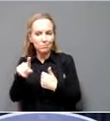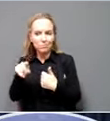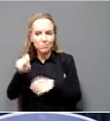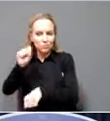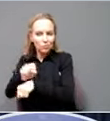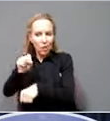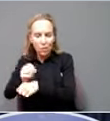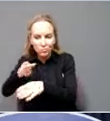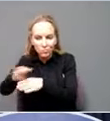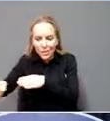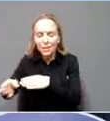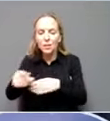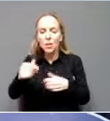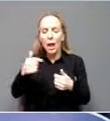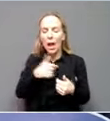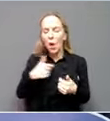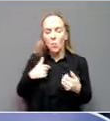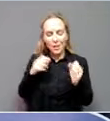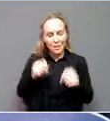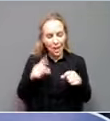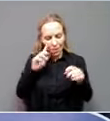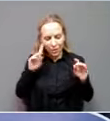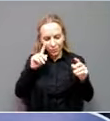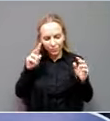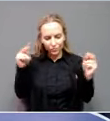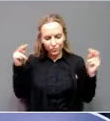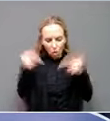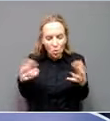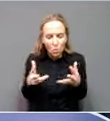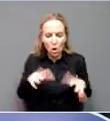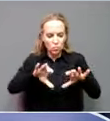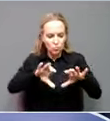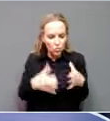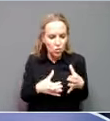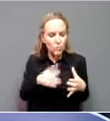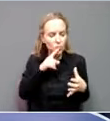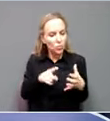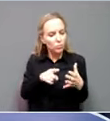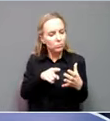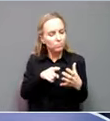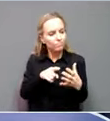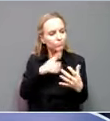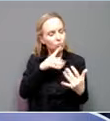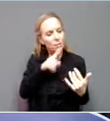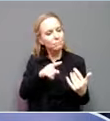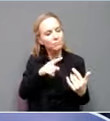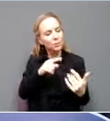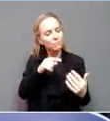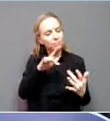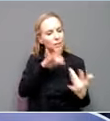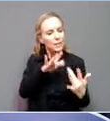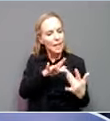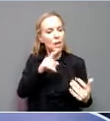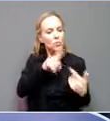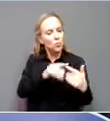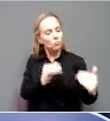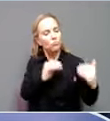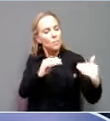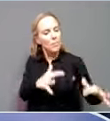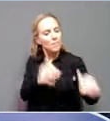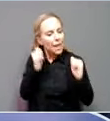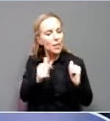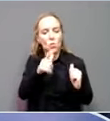fastest, that we can provide the most opportunities to, are those in their senior year of high school across